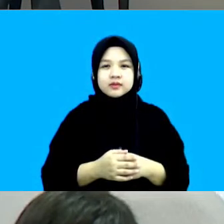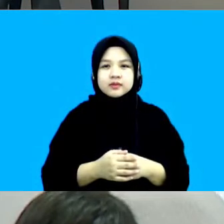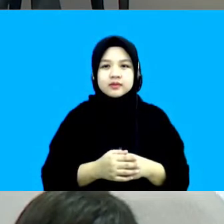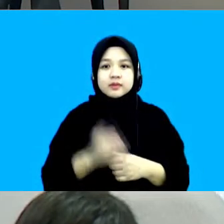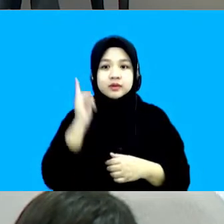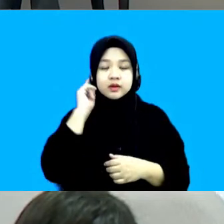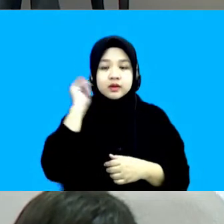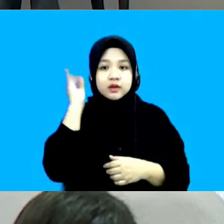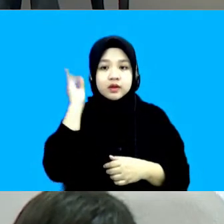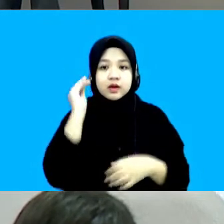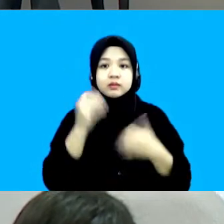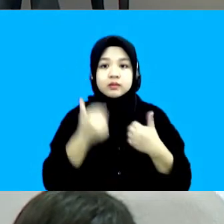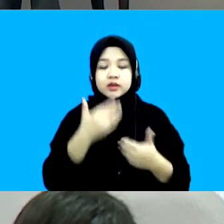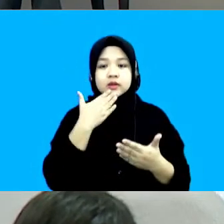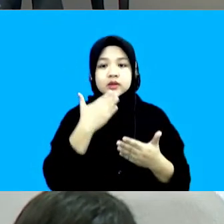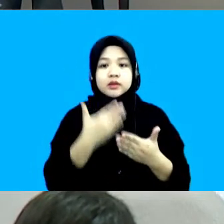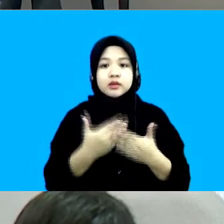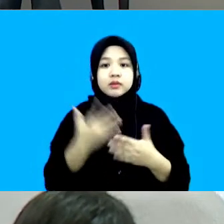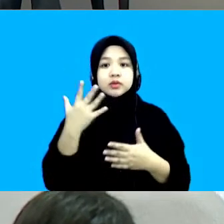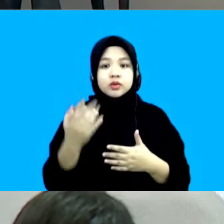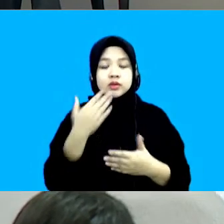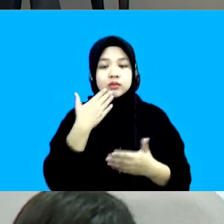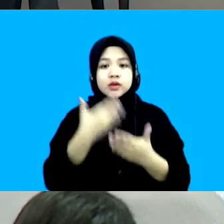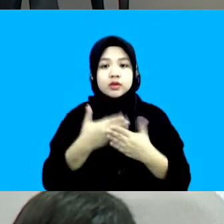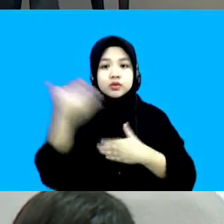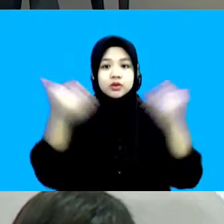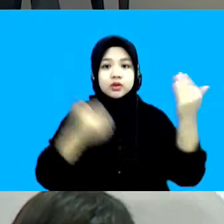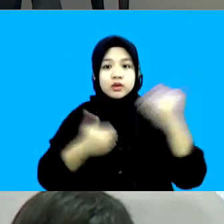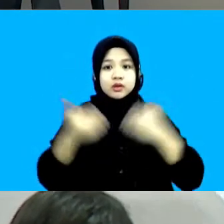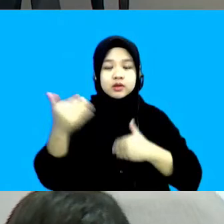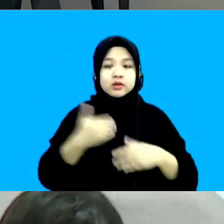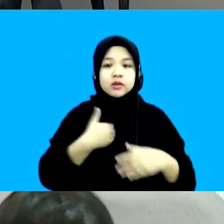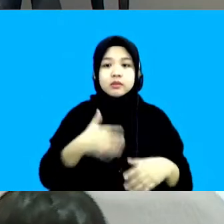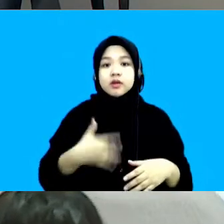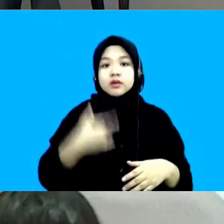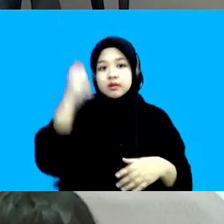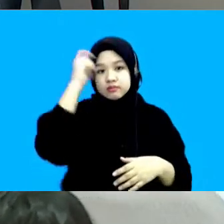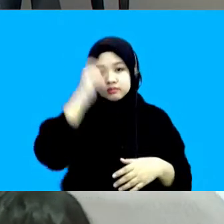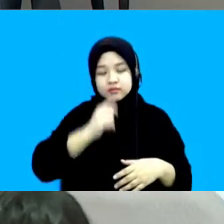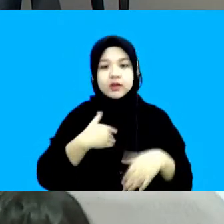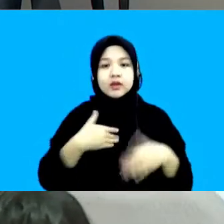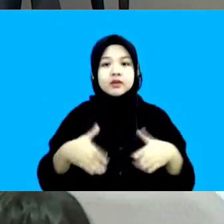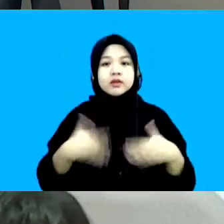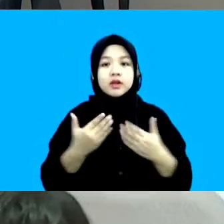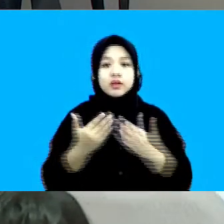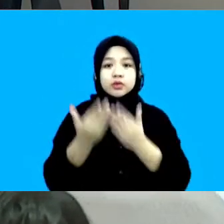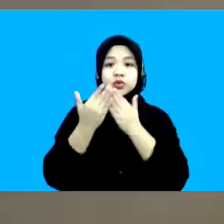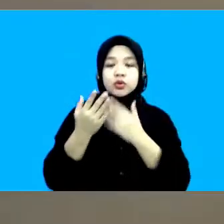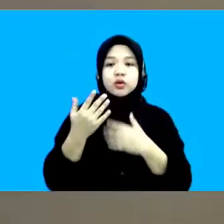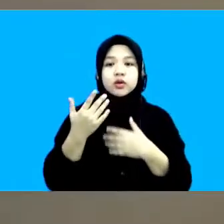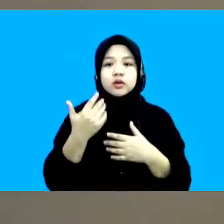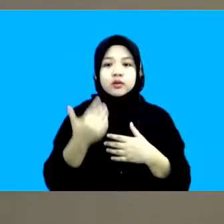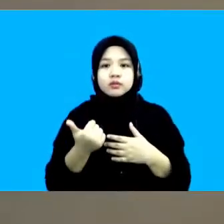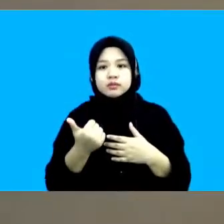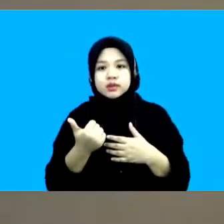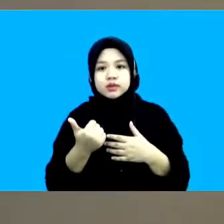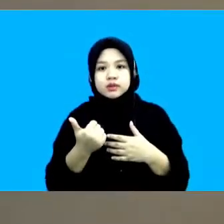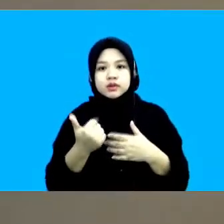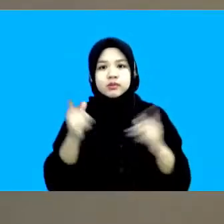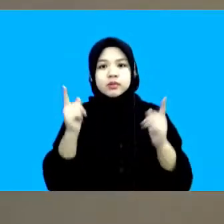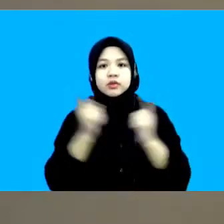this, the measurement about the targeting, about what will be the priority, then we can talk about budget. Pak